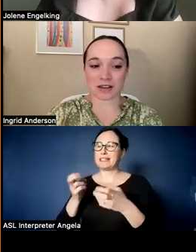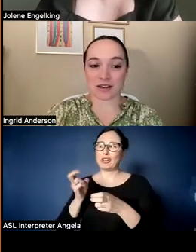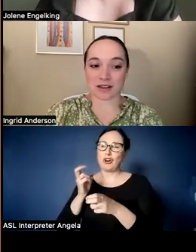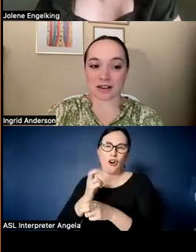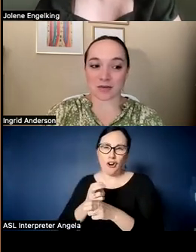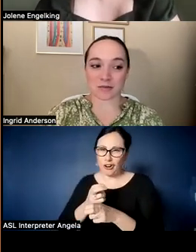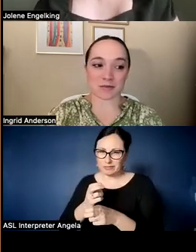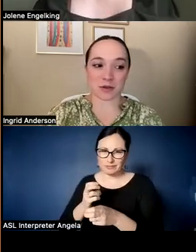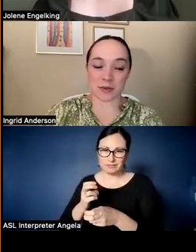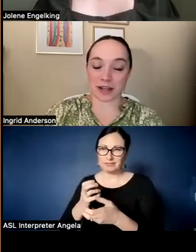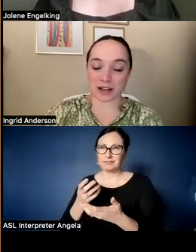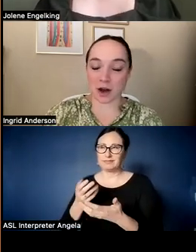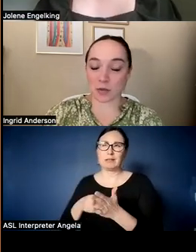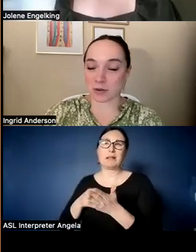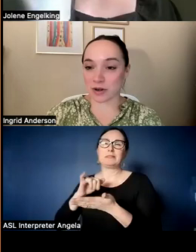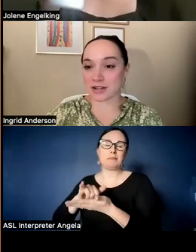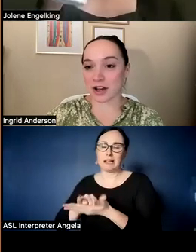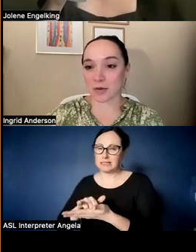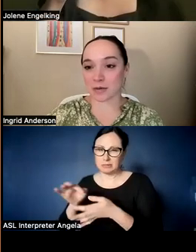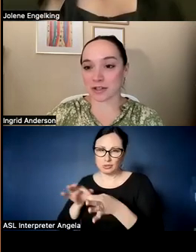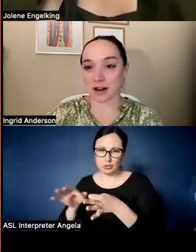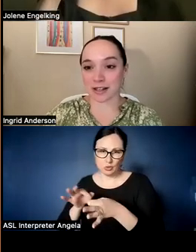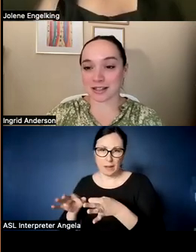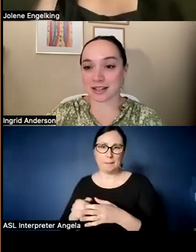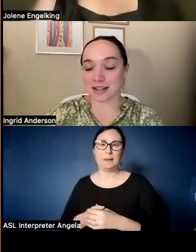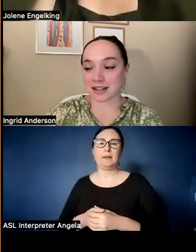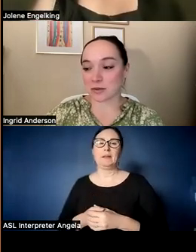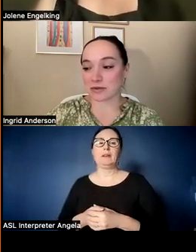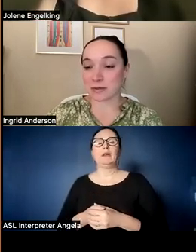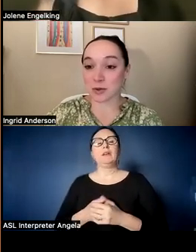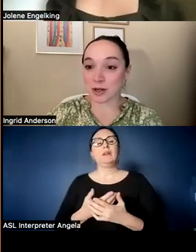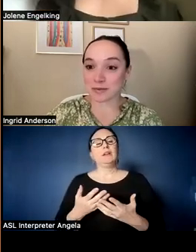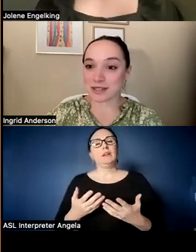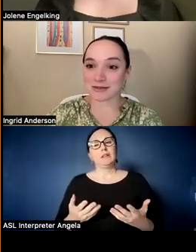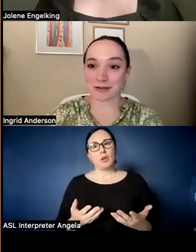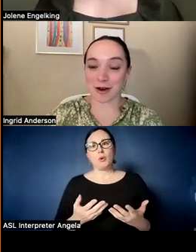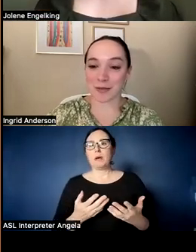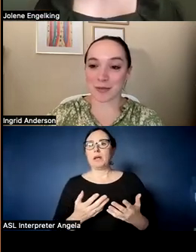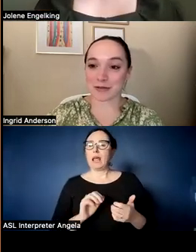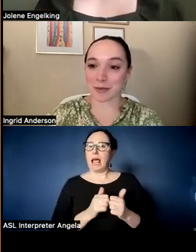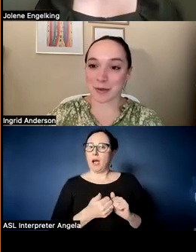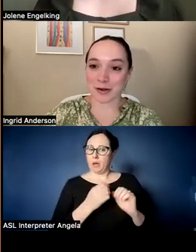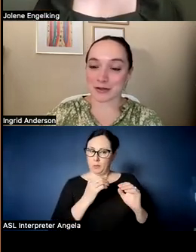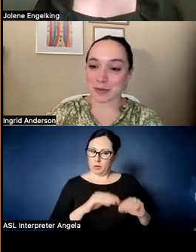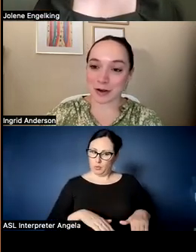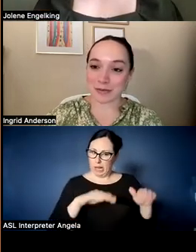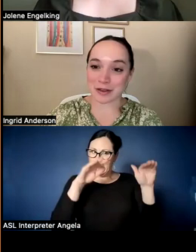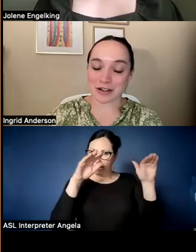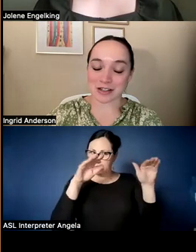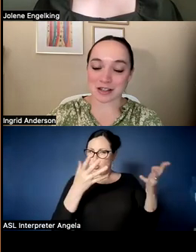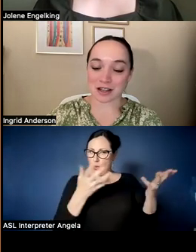we, depending on how we were raised or how we were taught, we've absorbed from our mothers,